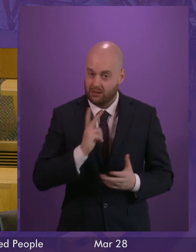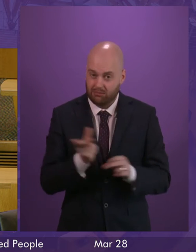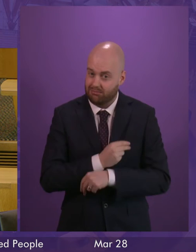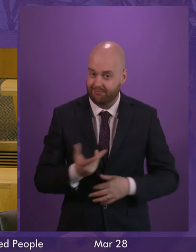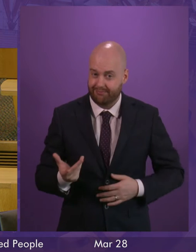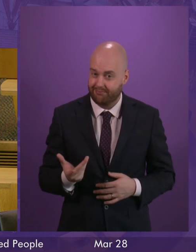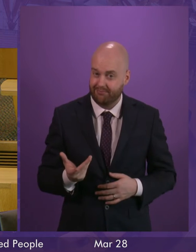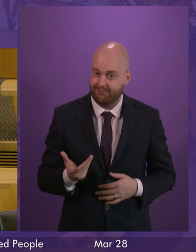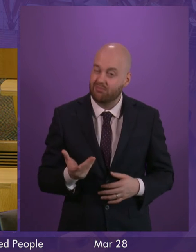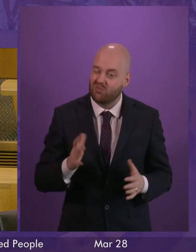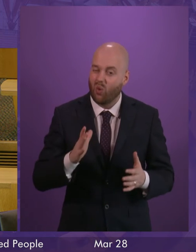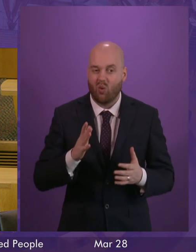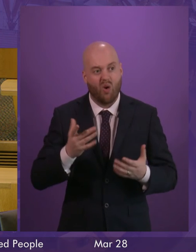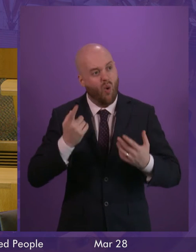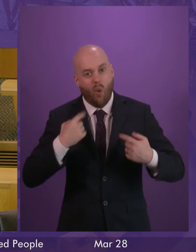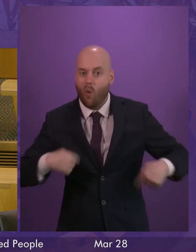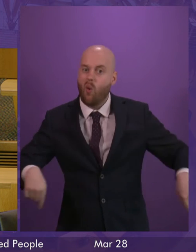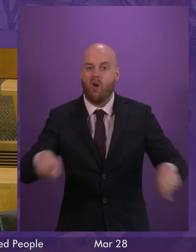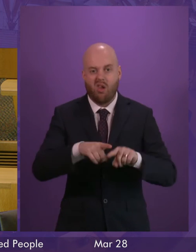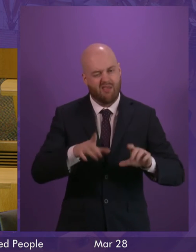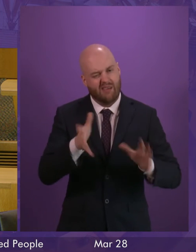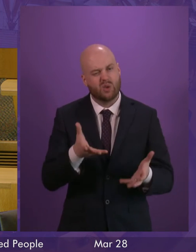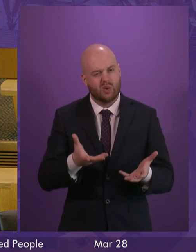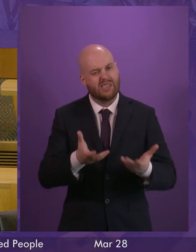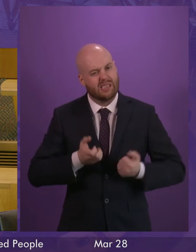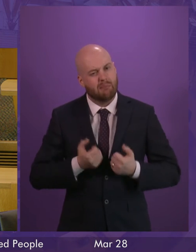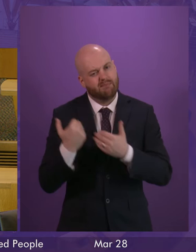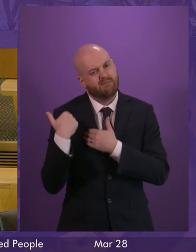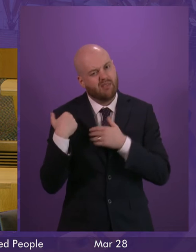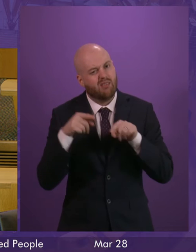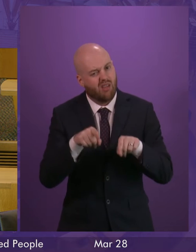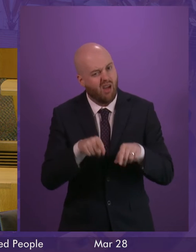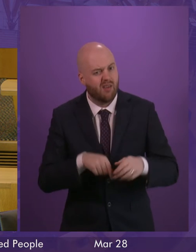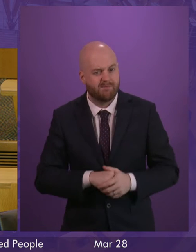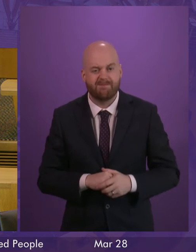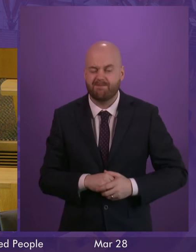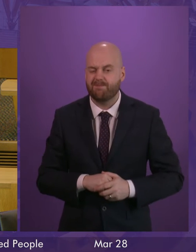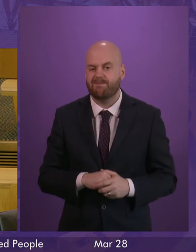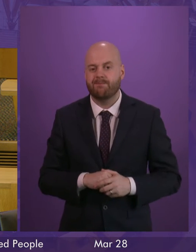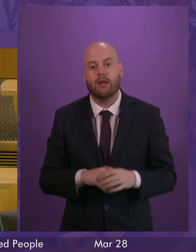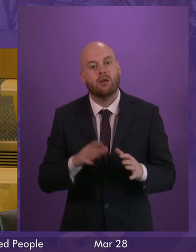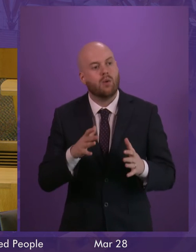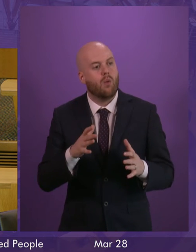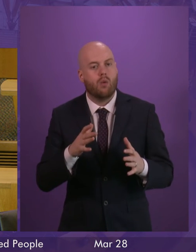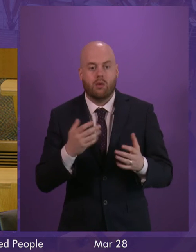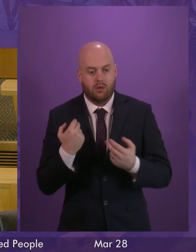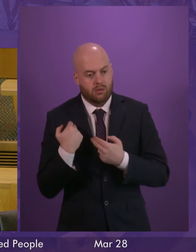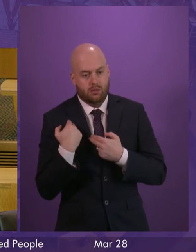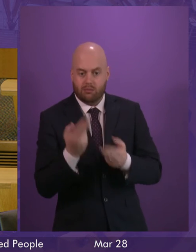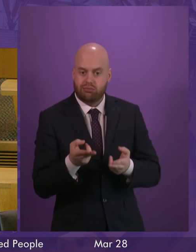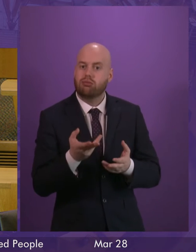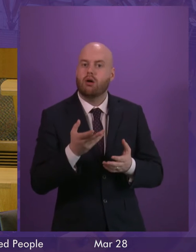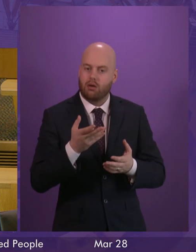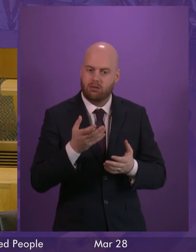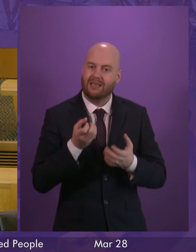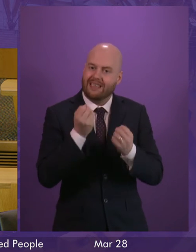can be laid at the feet of all administrations that have served in government in this chamber and in the Scottish Government. And being heard matters. And if my